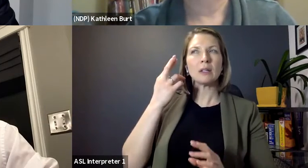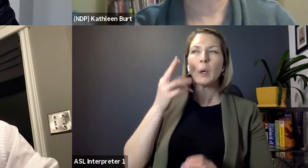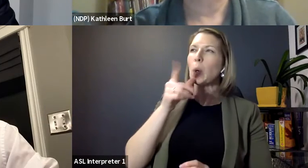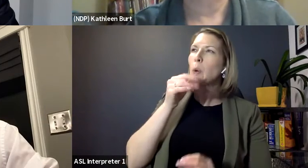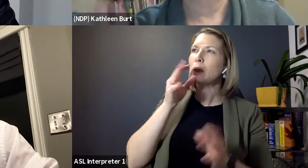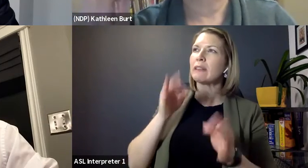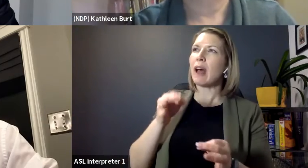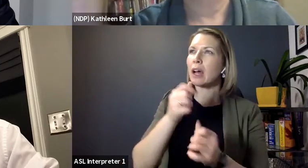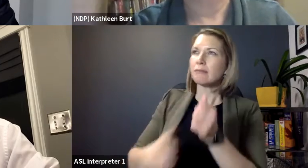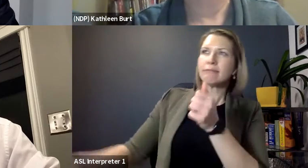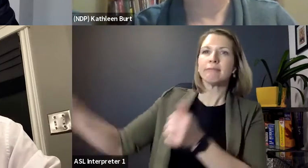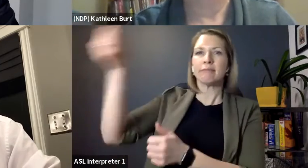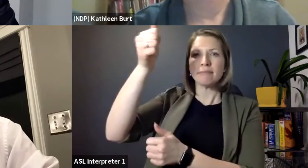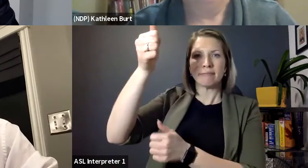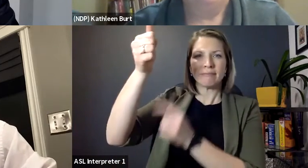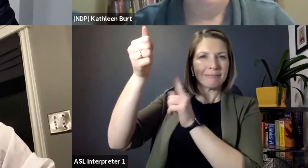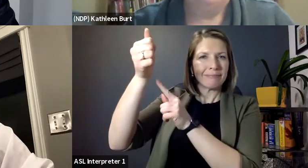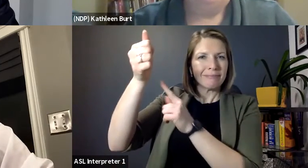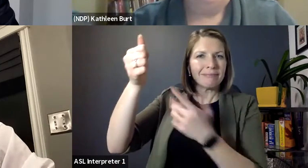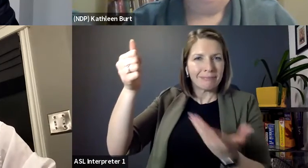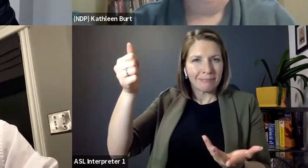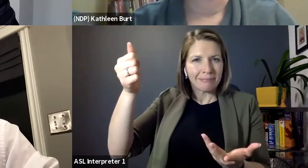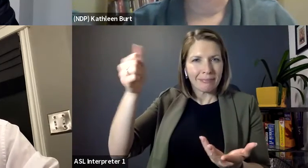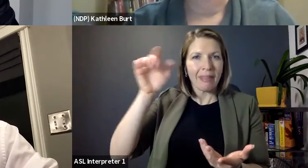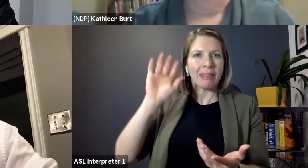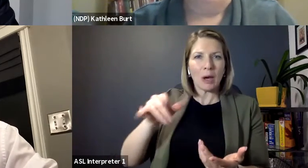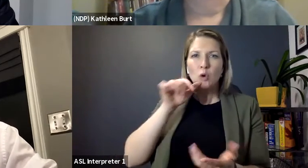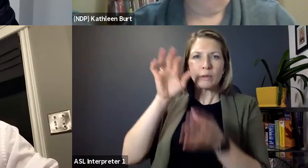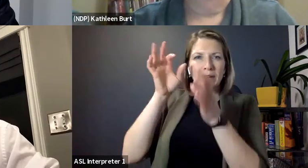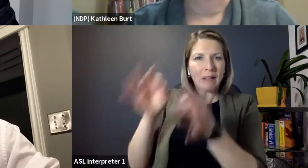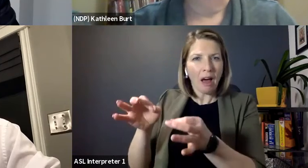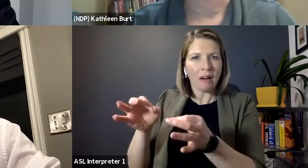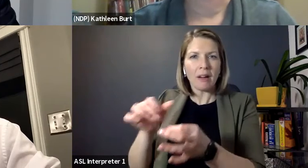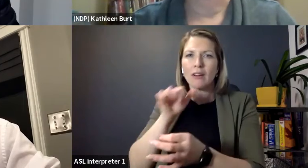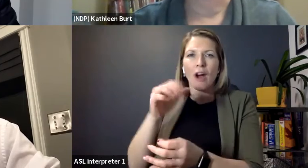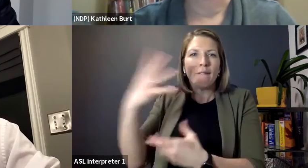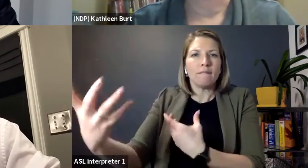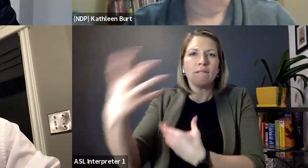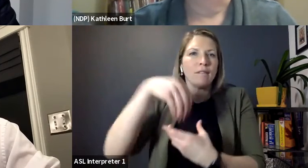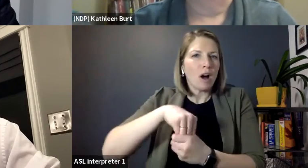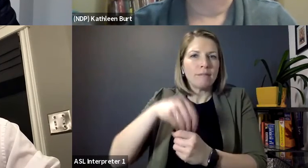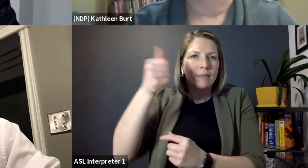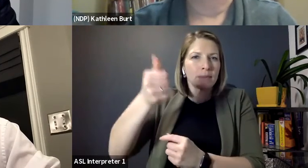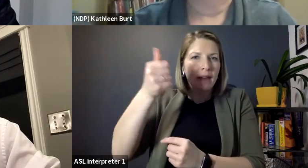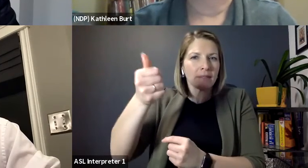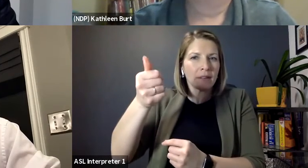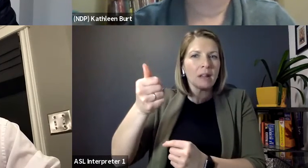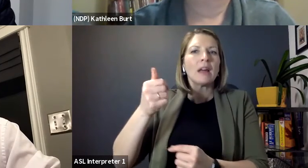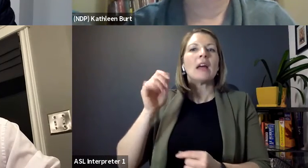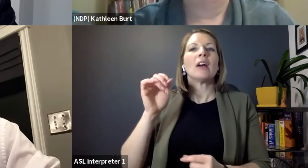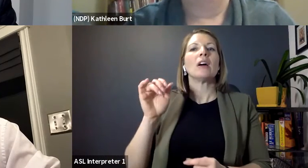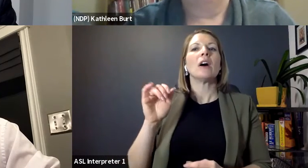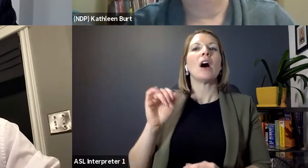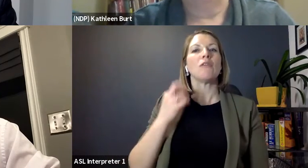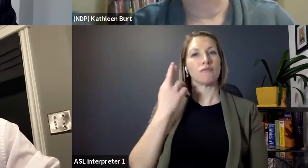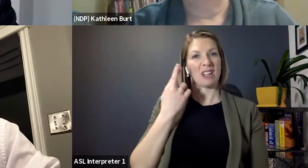someone, somewhere else. And more than that, I realized that both the Liberal governments and the